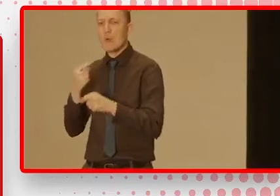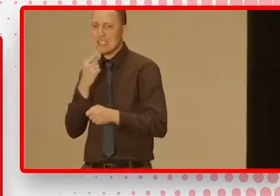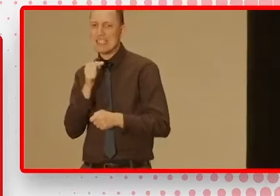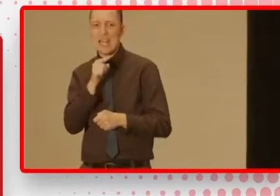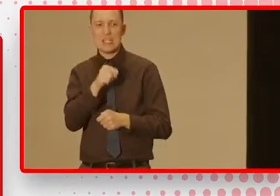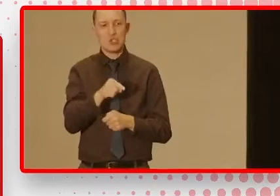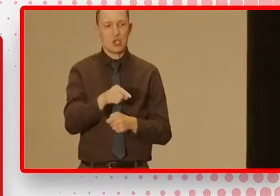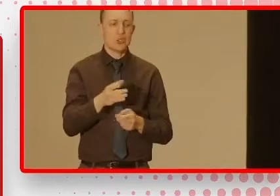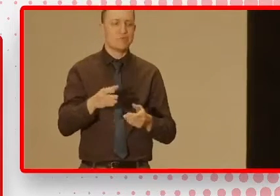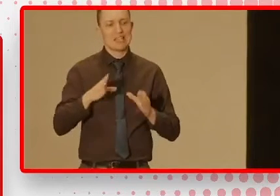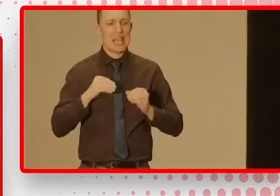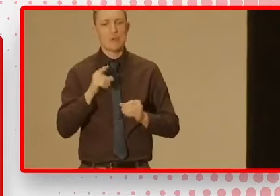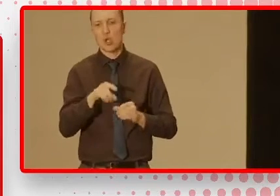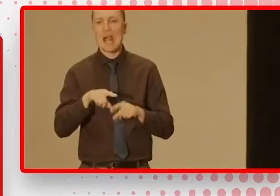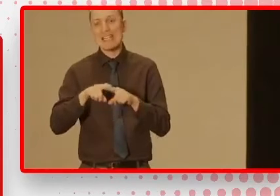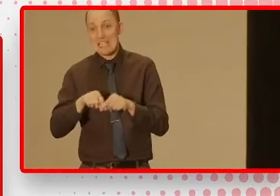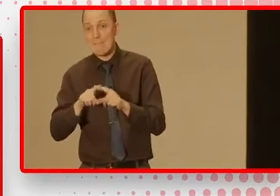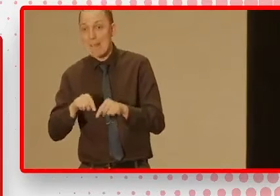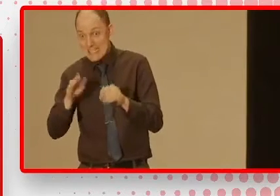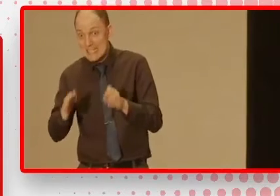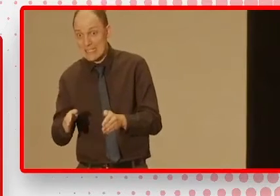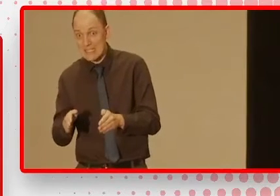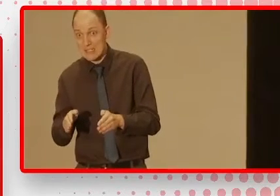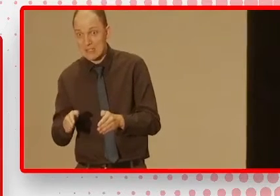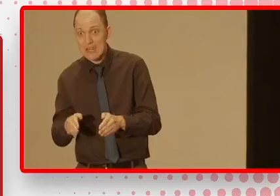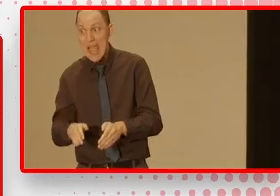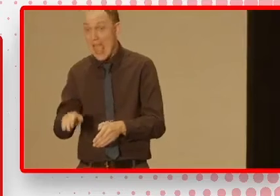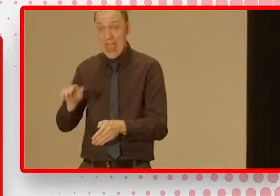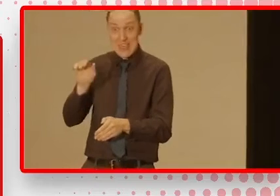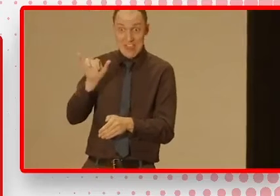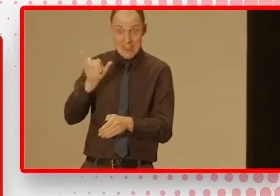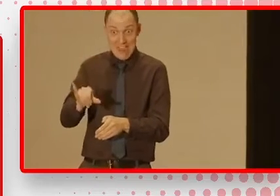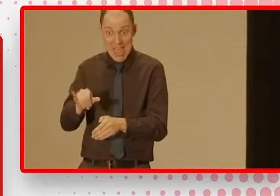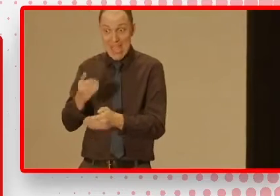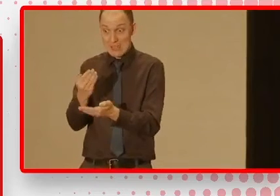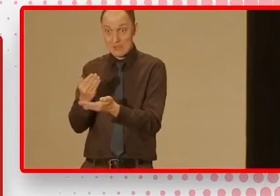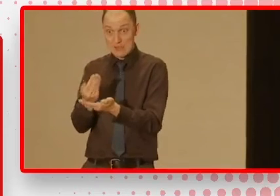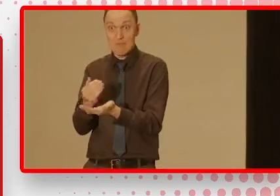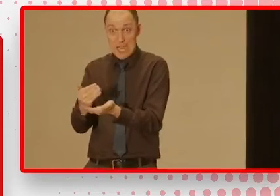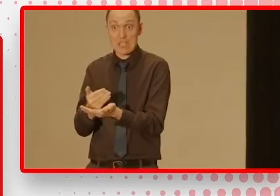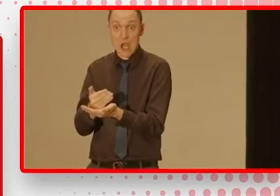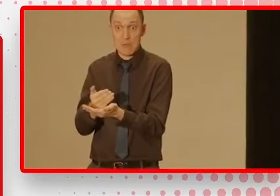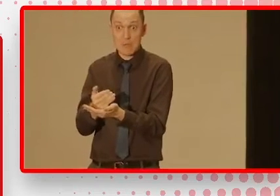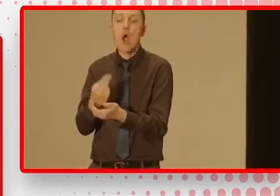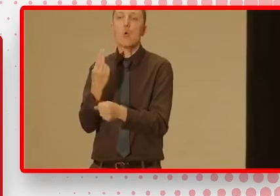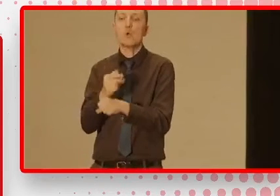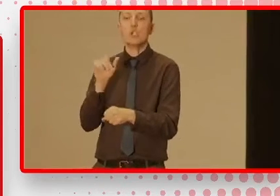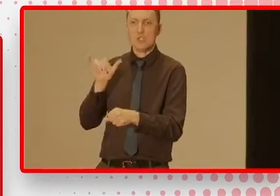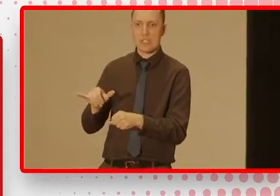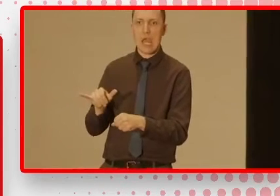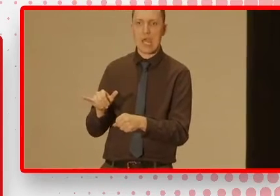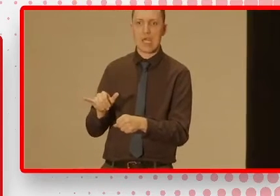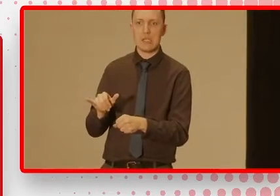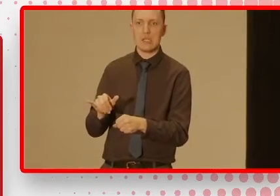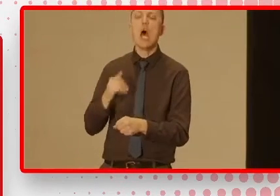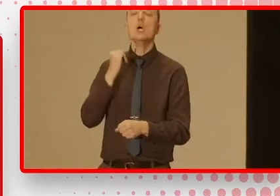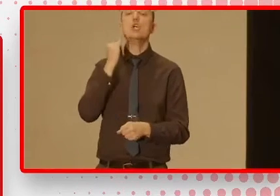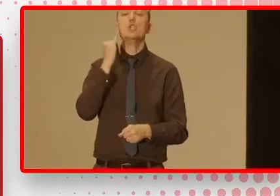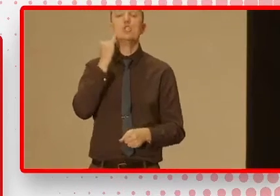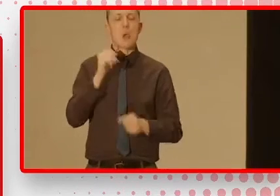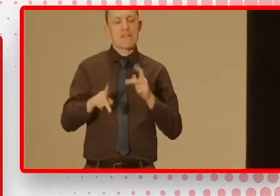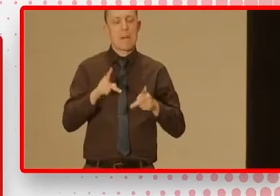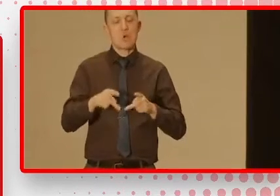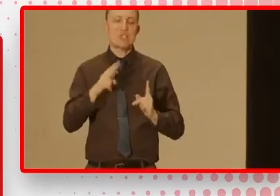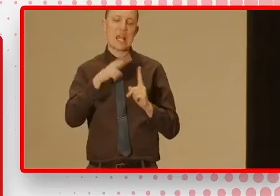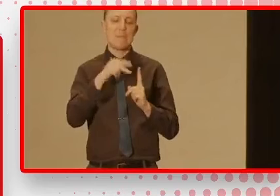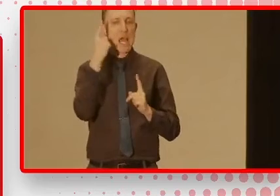then that is the income that we will use. When someone applies for or is going to college or